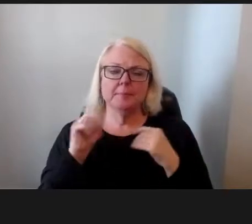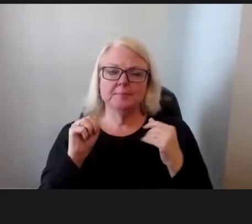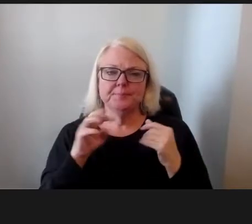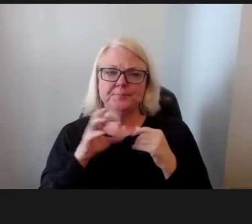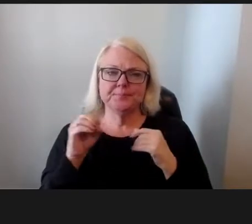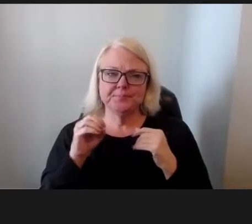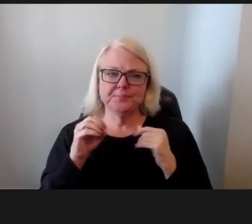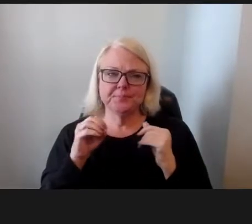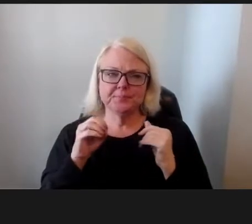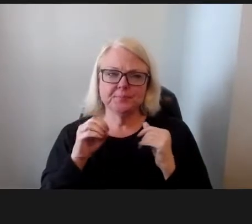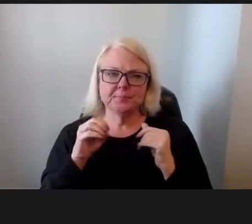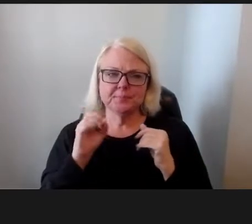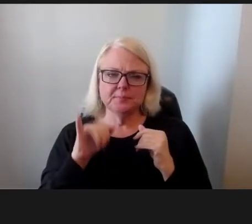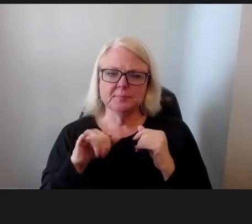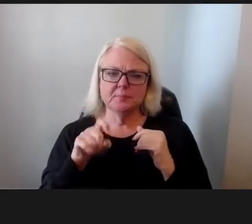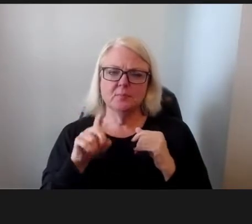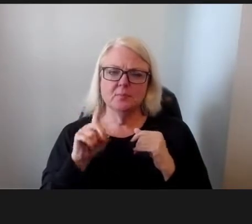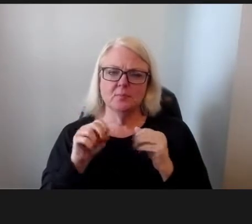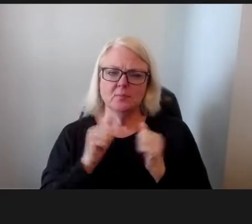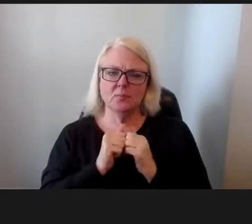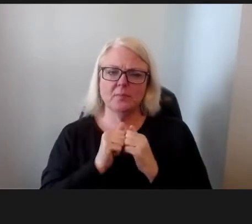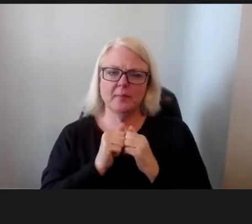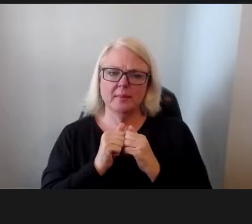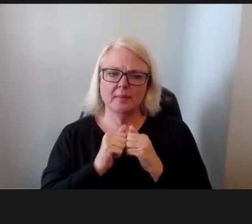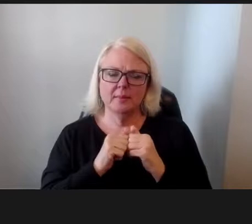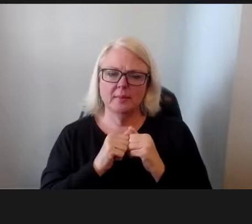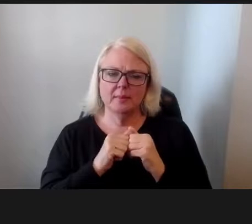And it has to do with